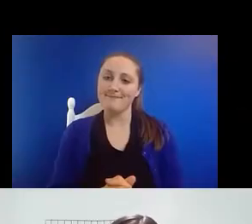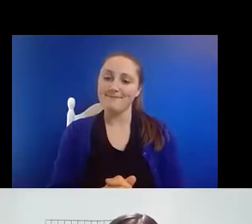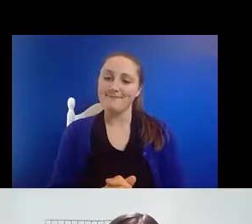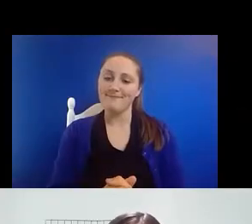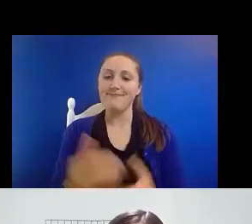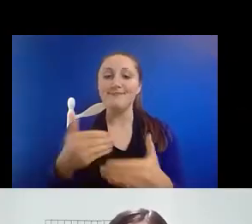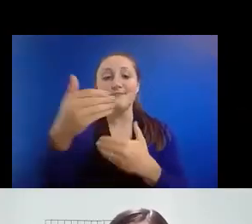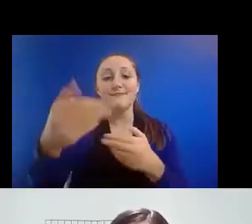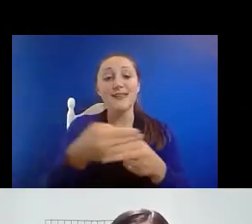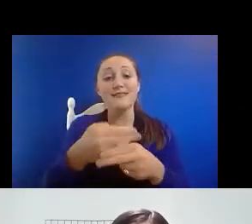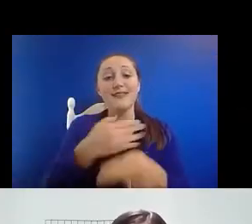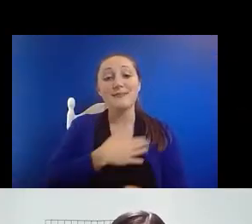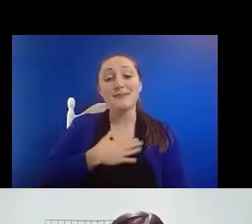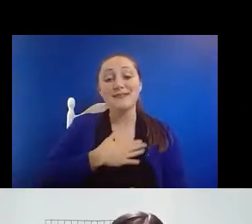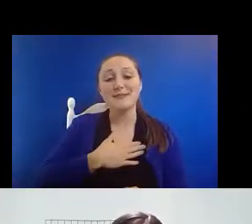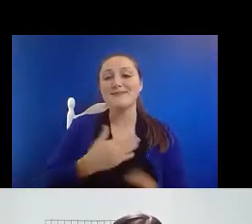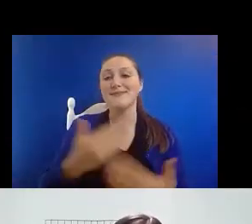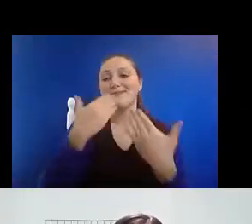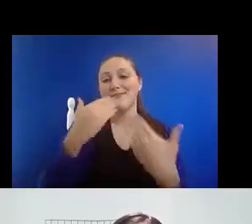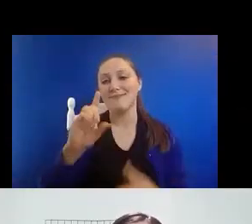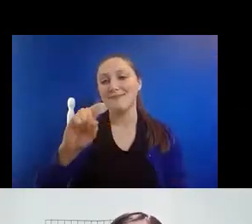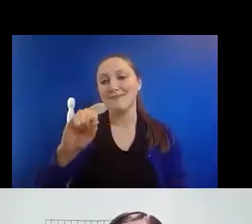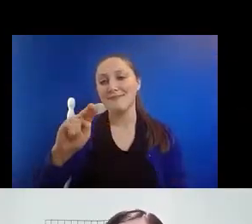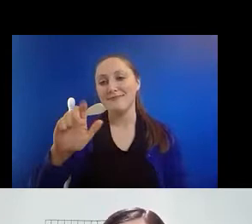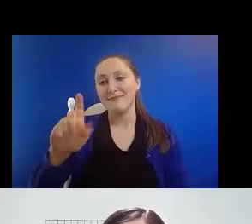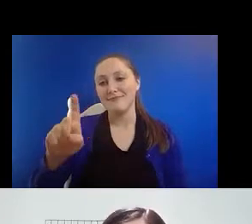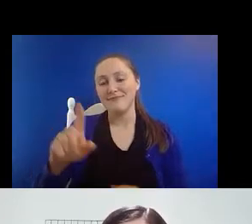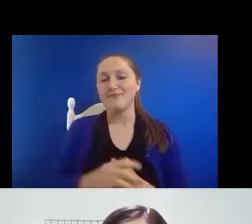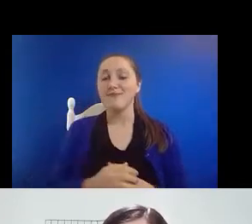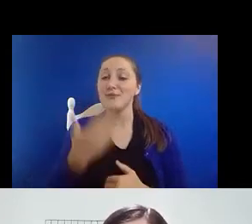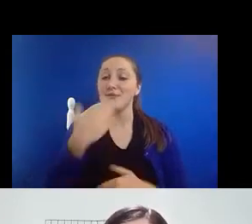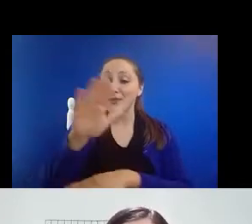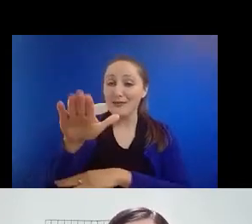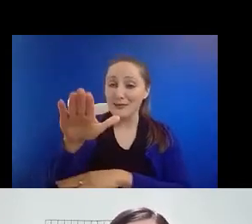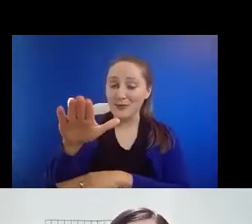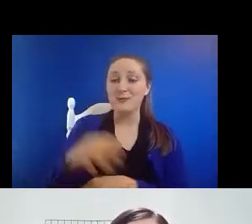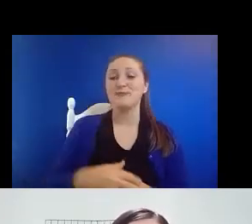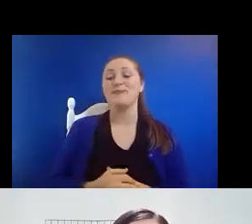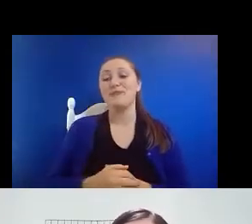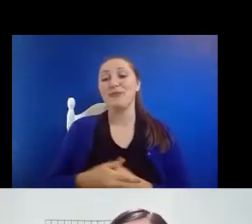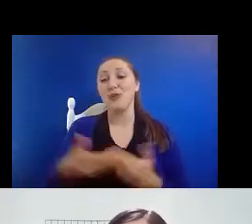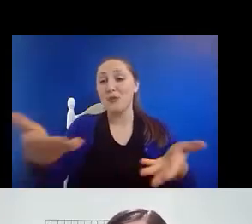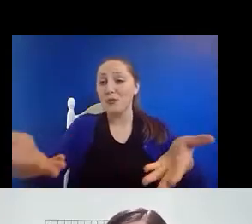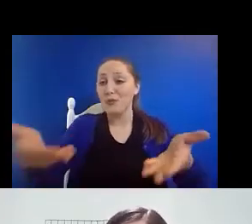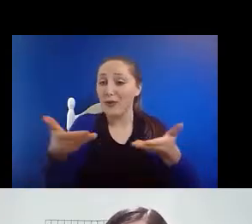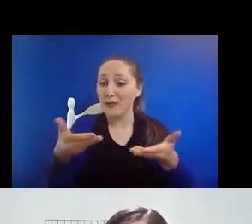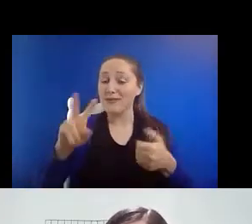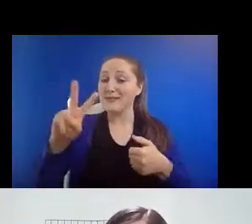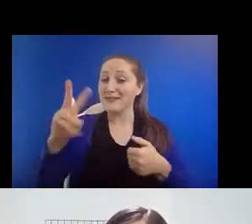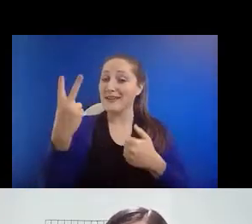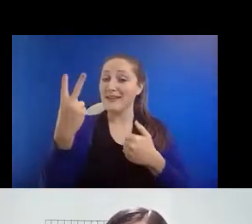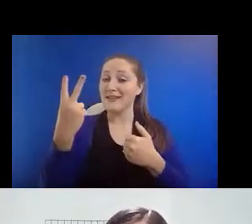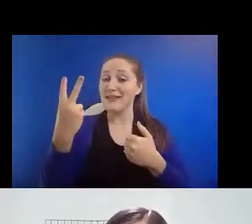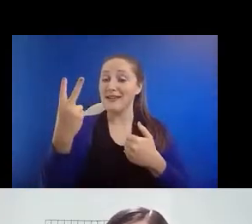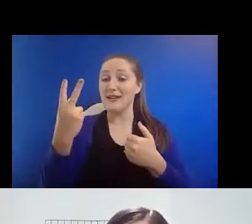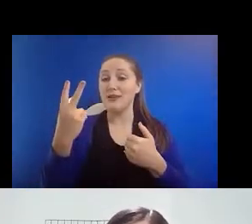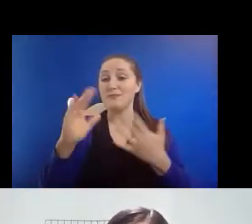Next slide, please. Thank you, Donald. Good afternoon, everyone, and welcome to our second webinar